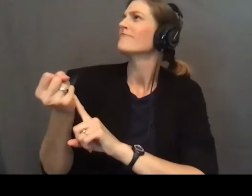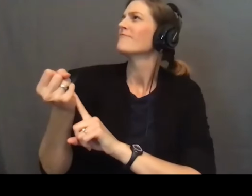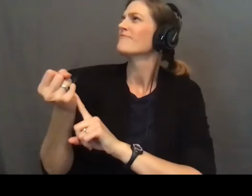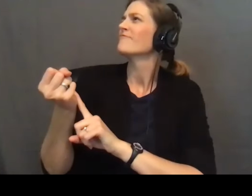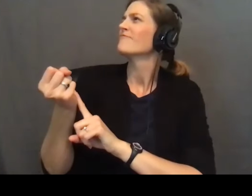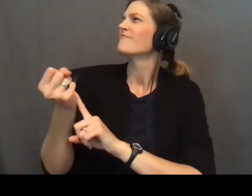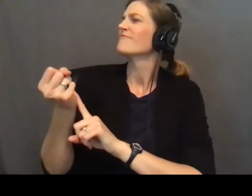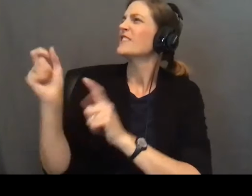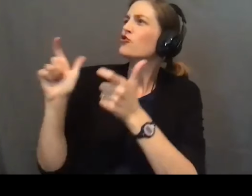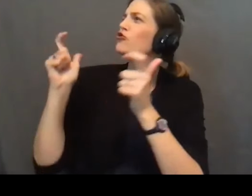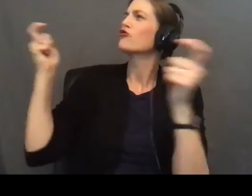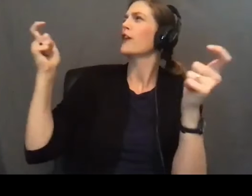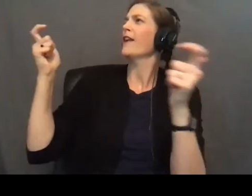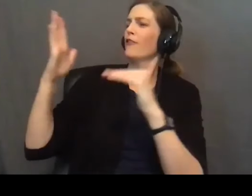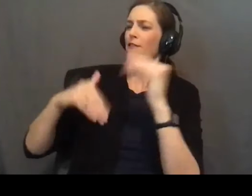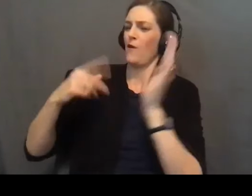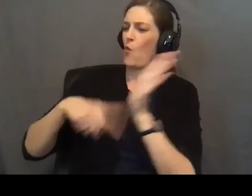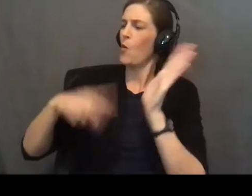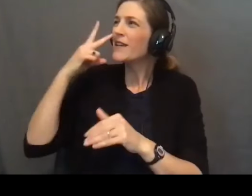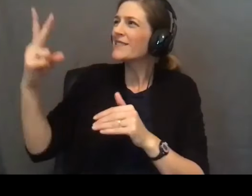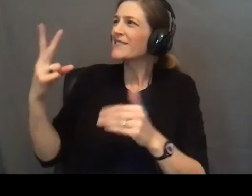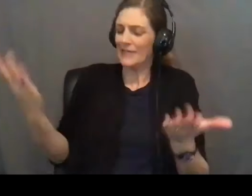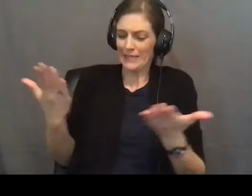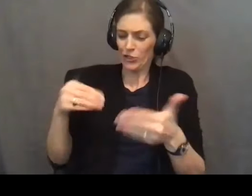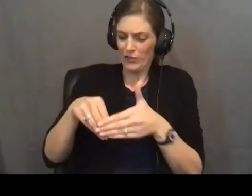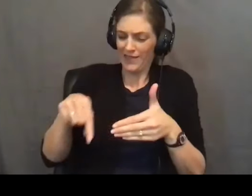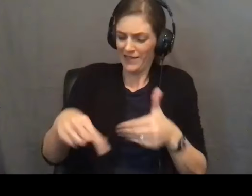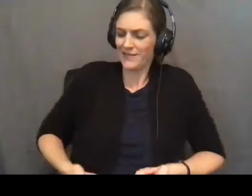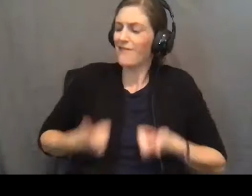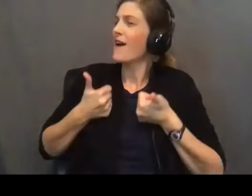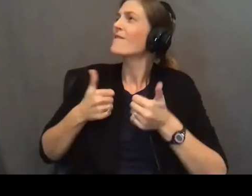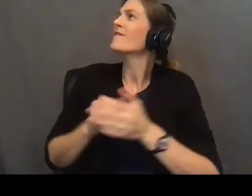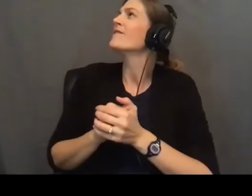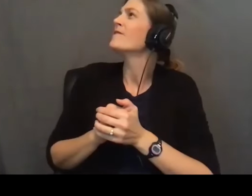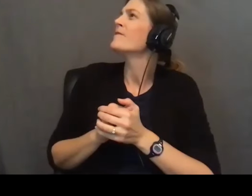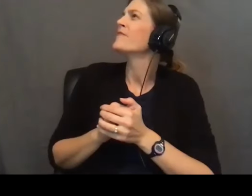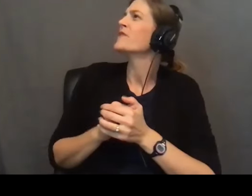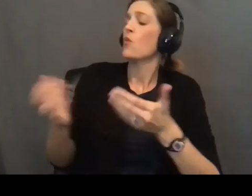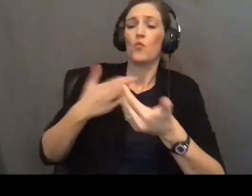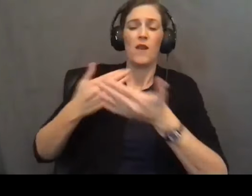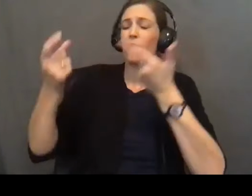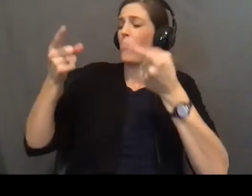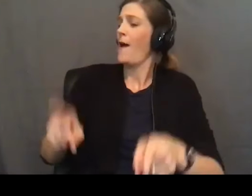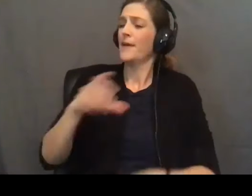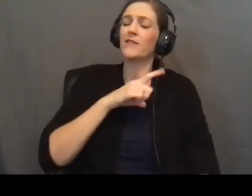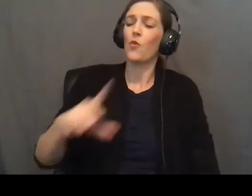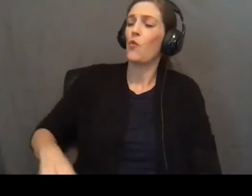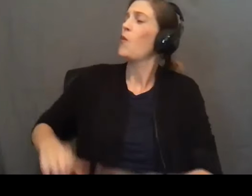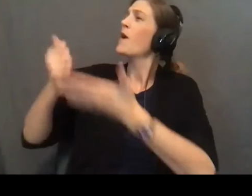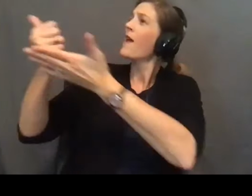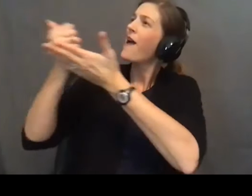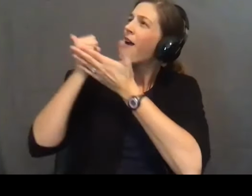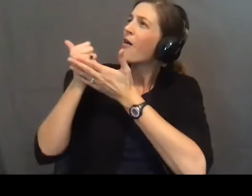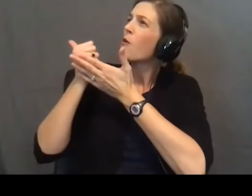greater Than what we see Right here In this life So come what may Lord Help us to